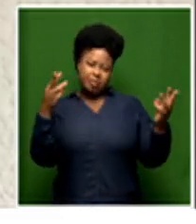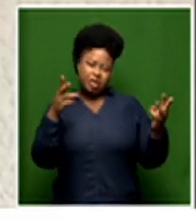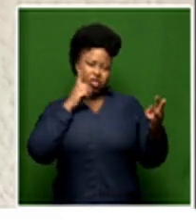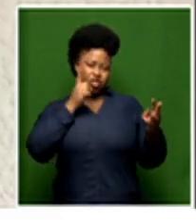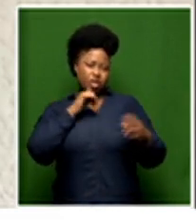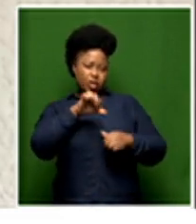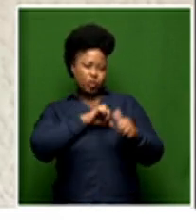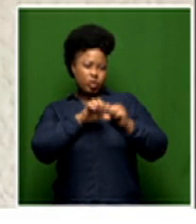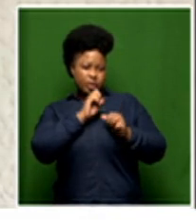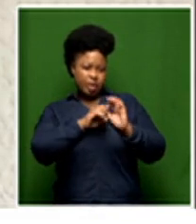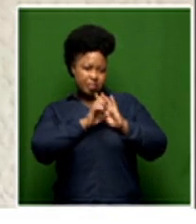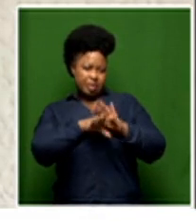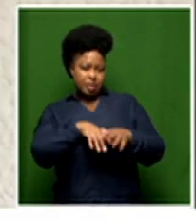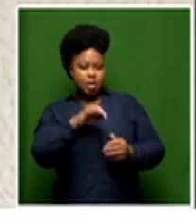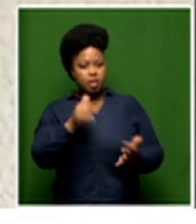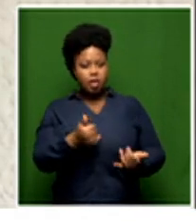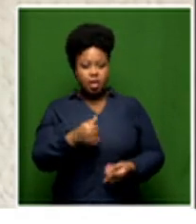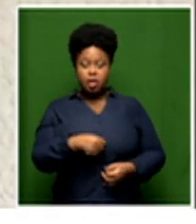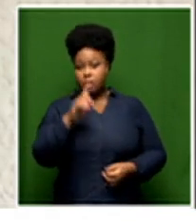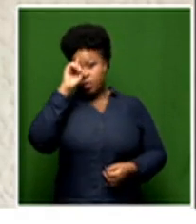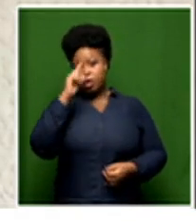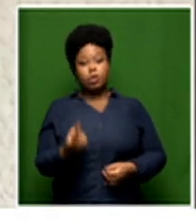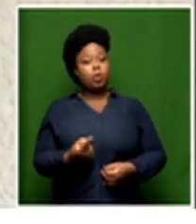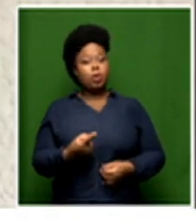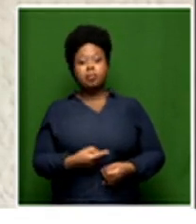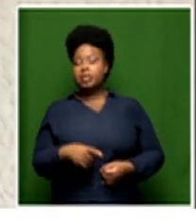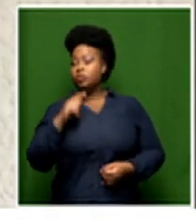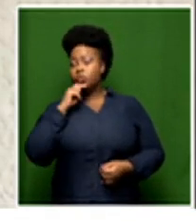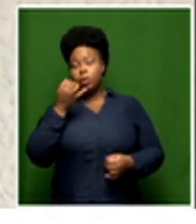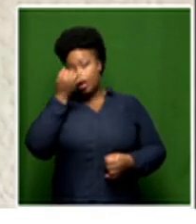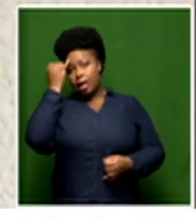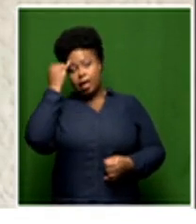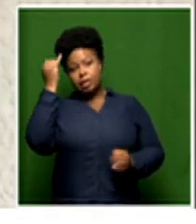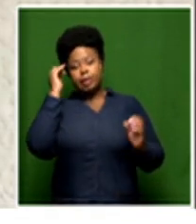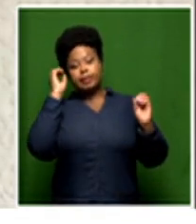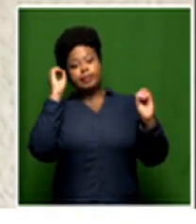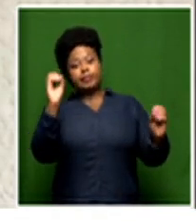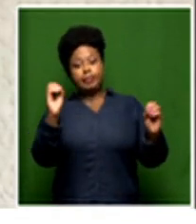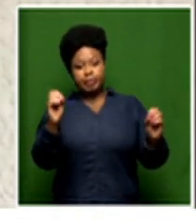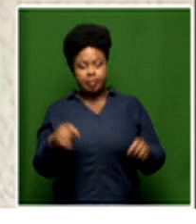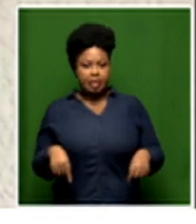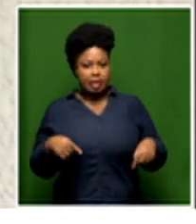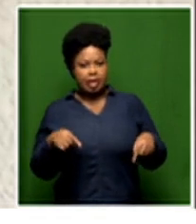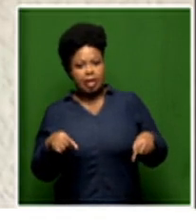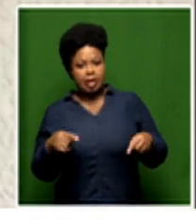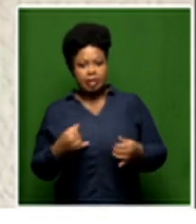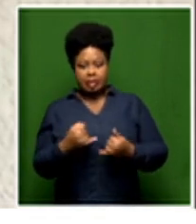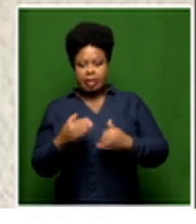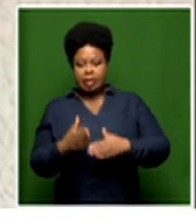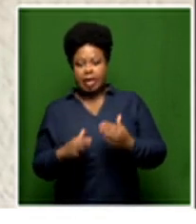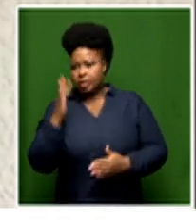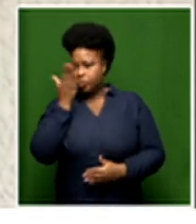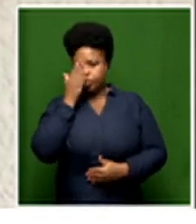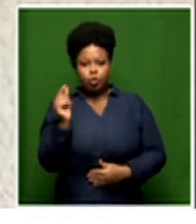check social media, and then it will be 1:00 and I won't have a single idea, and I'll be scared that deadline is coming